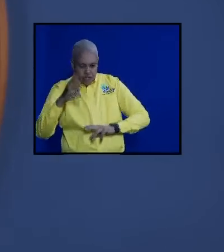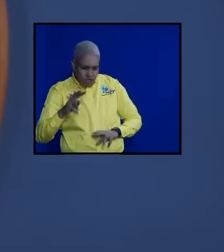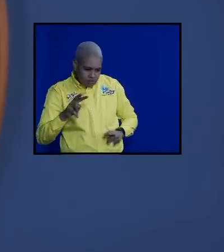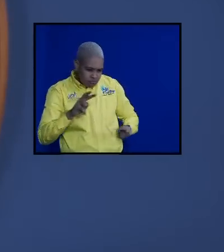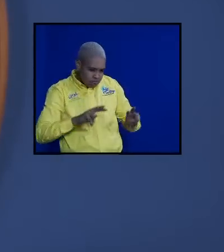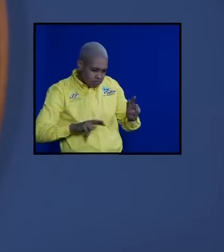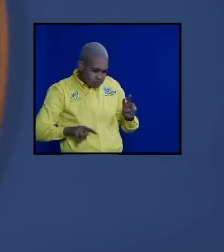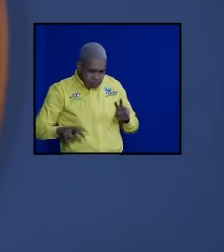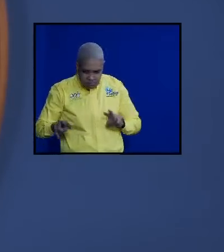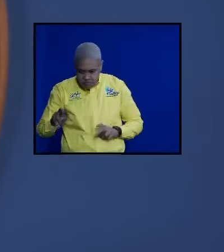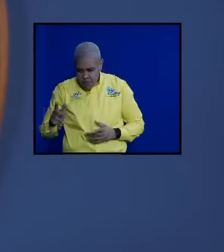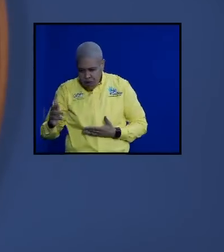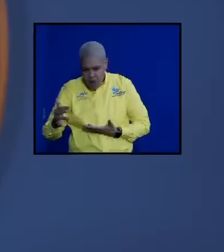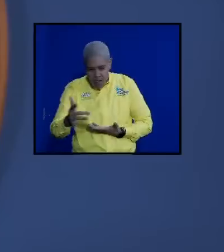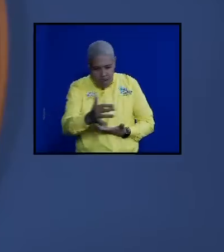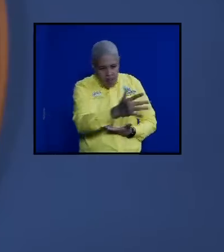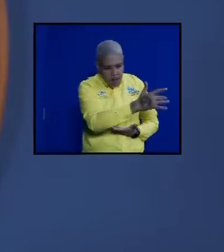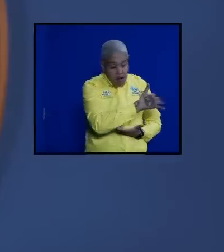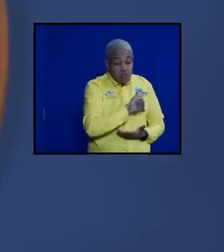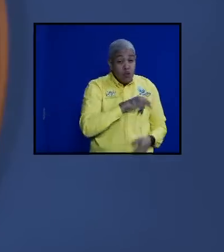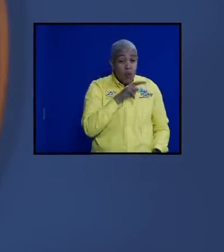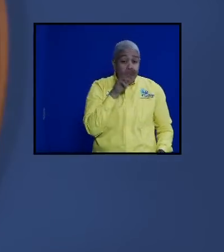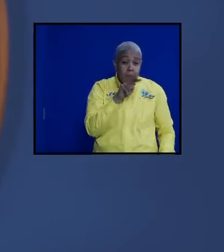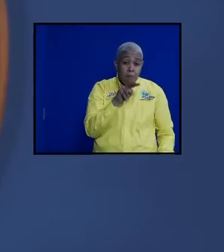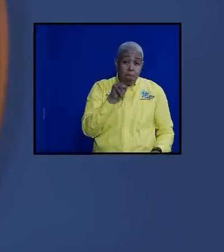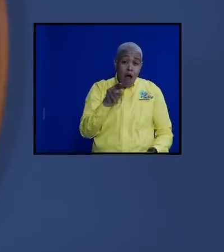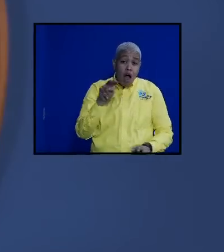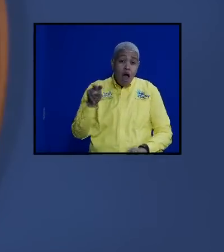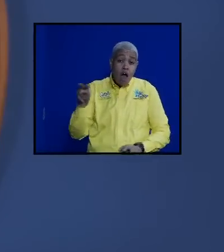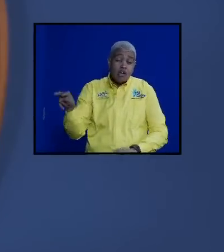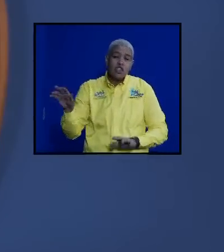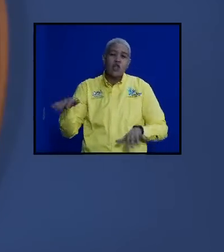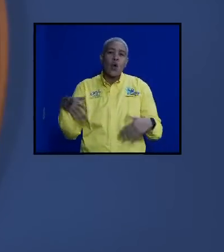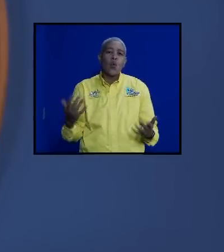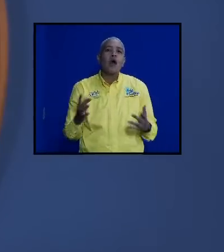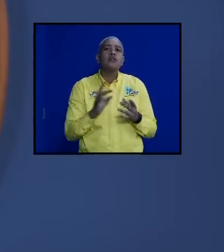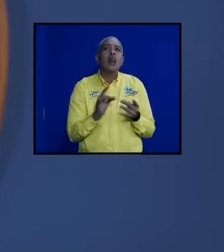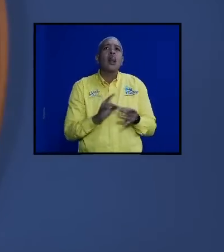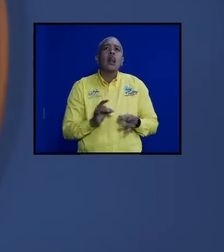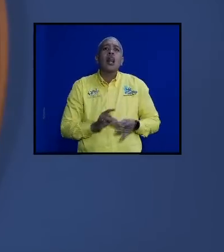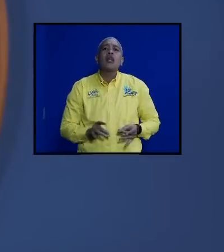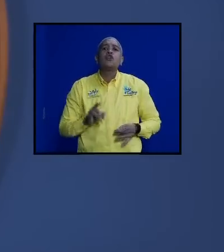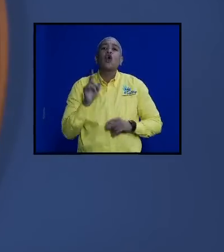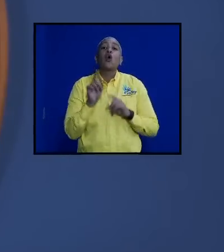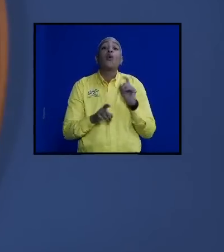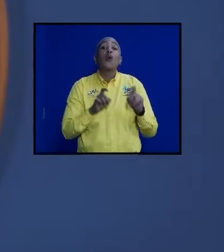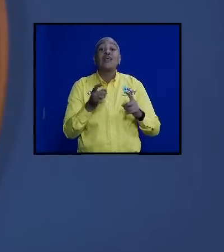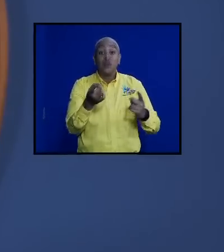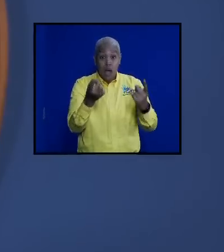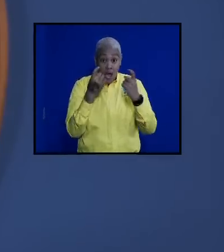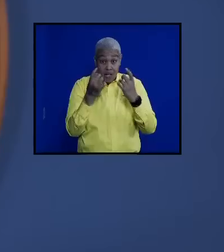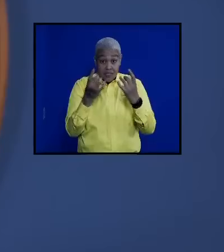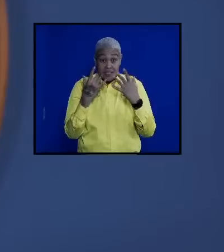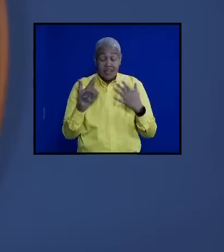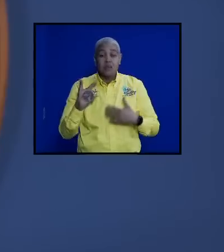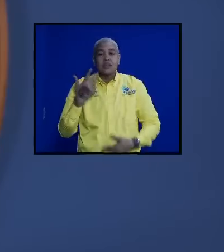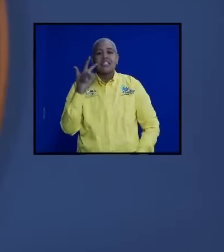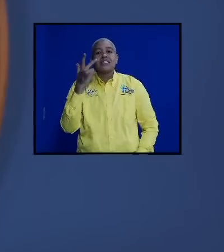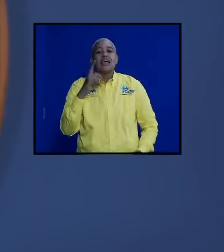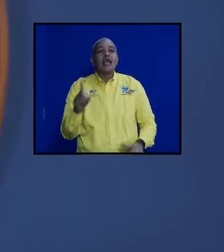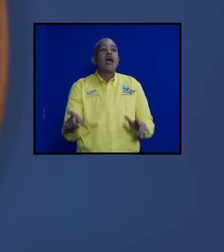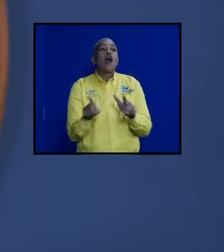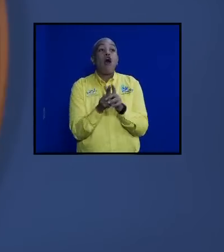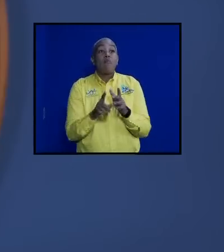we monitor quite a bit of what is said. And so the questions that you are asking, we see them come up in